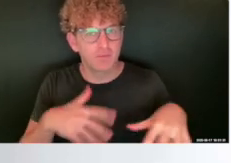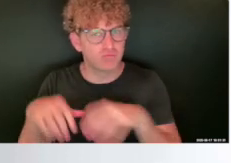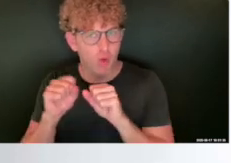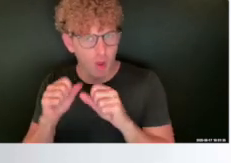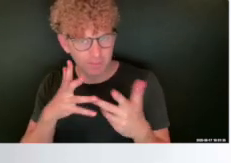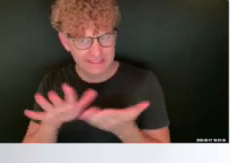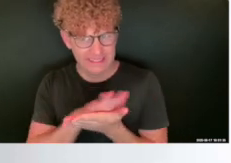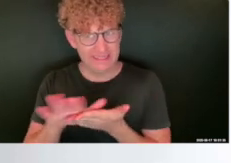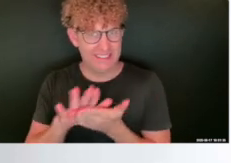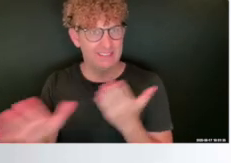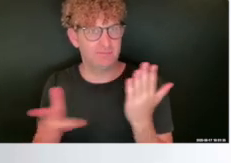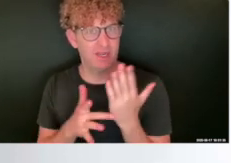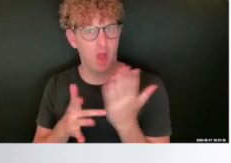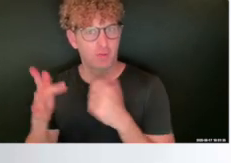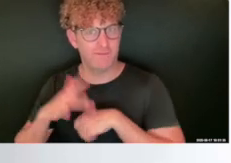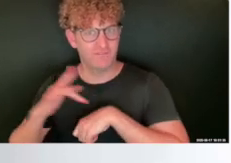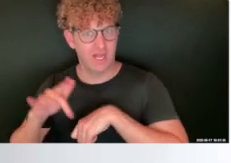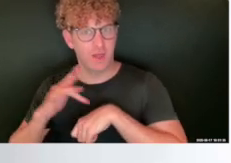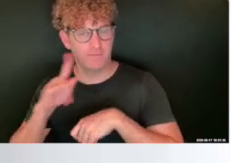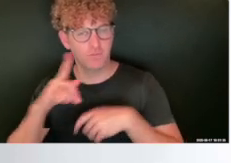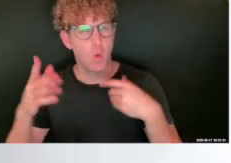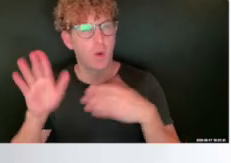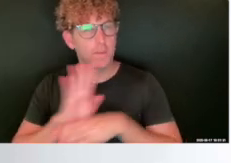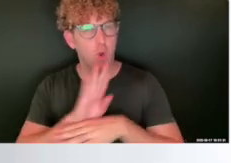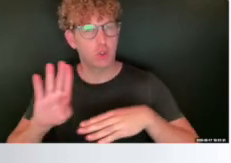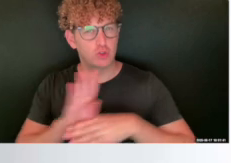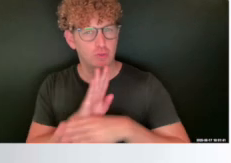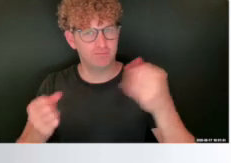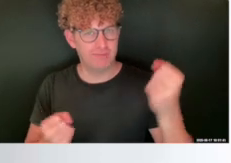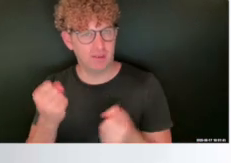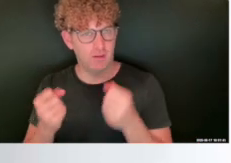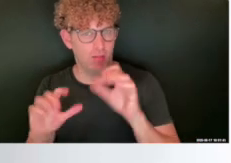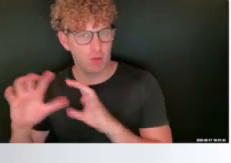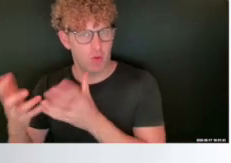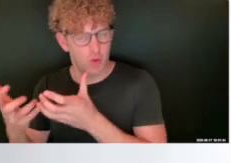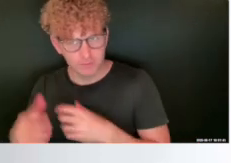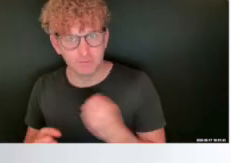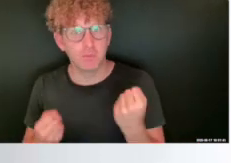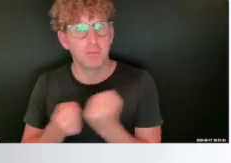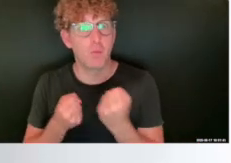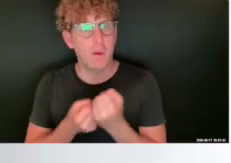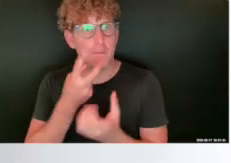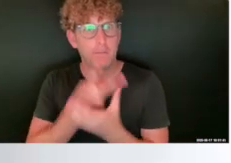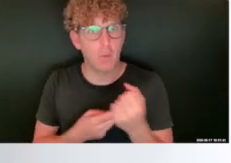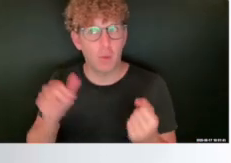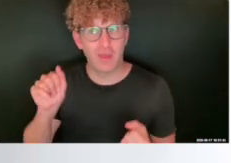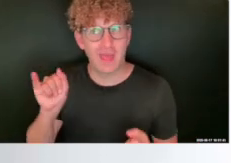billion, a significant investment in California's clean transportation future.